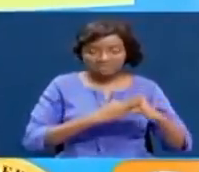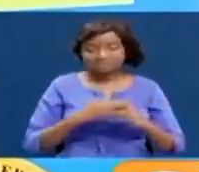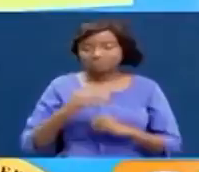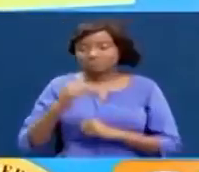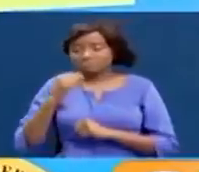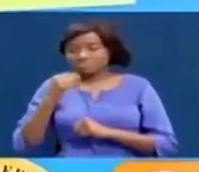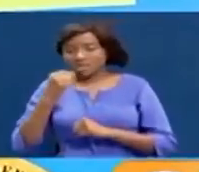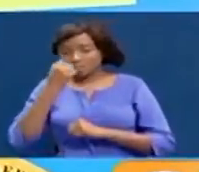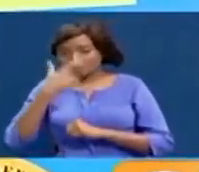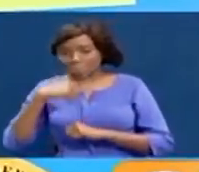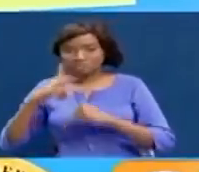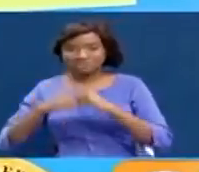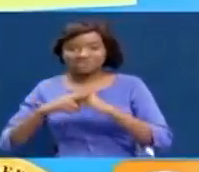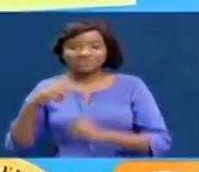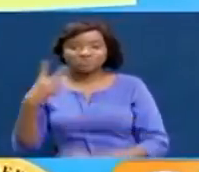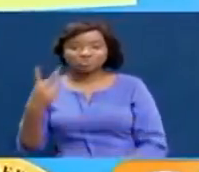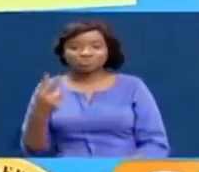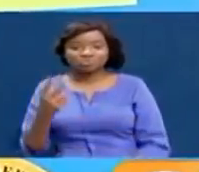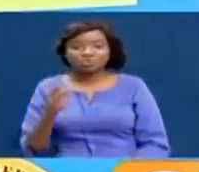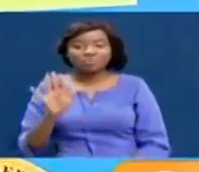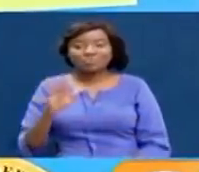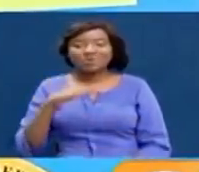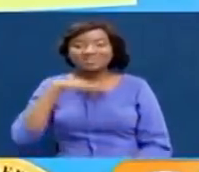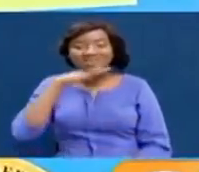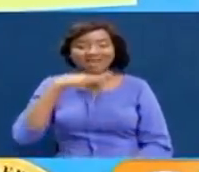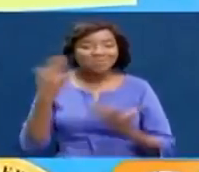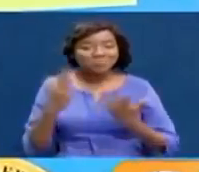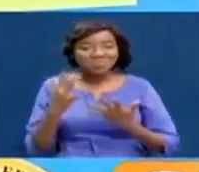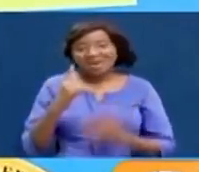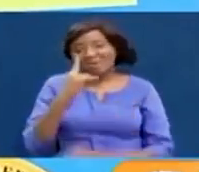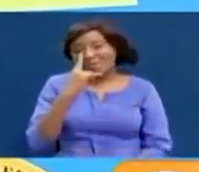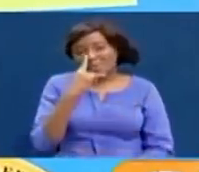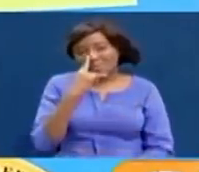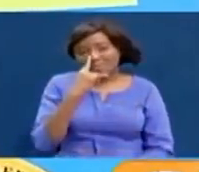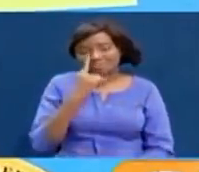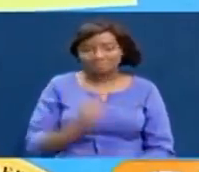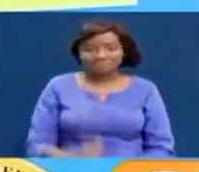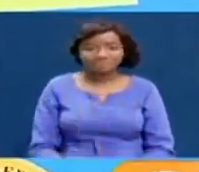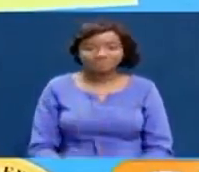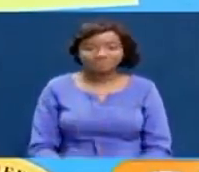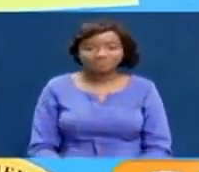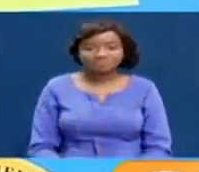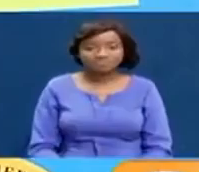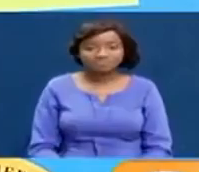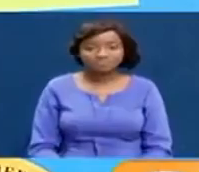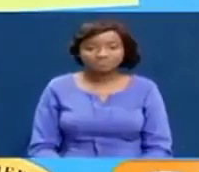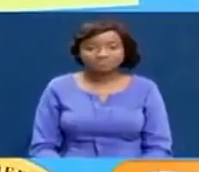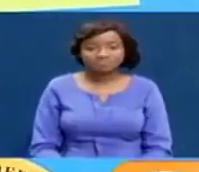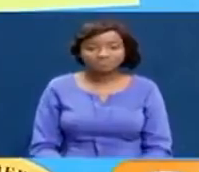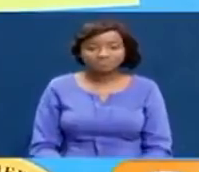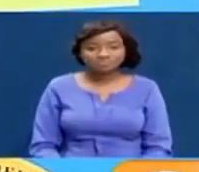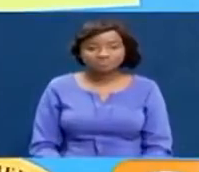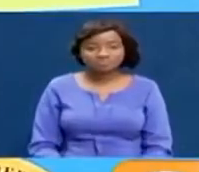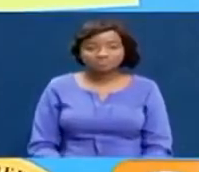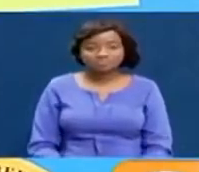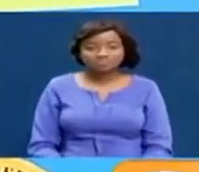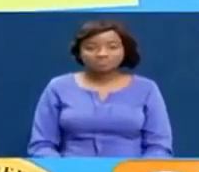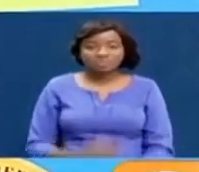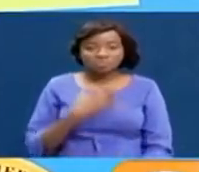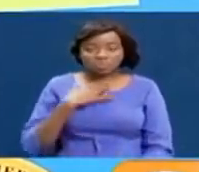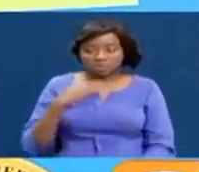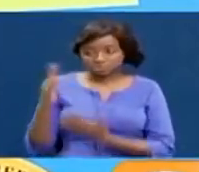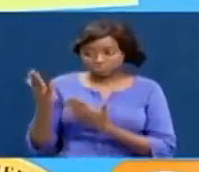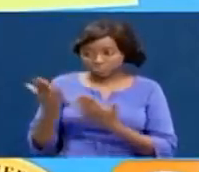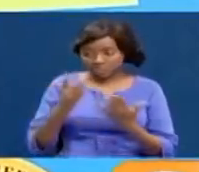respectively, actually passed away at home. Now, I'm going to allow Dr.